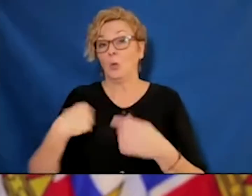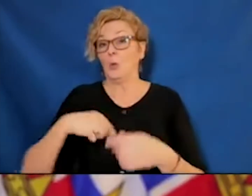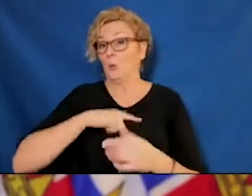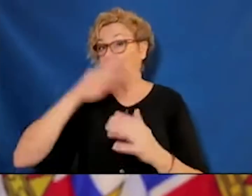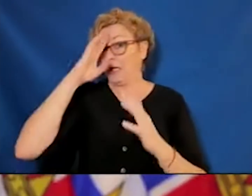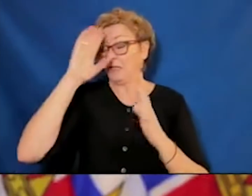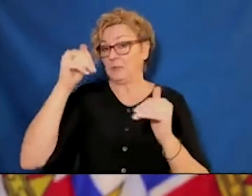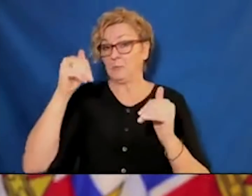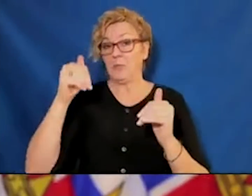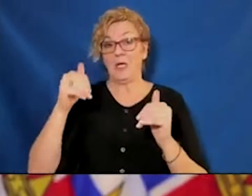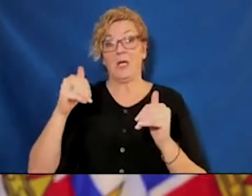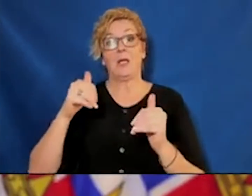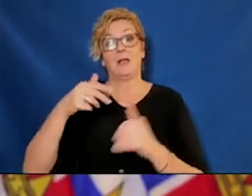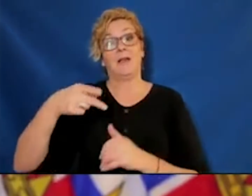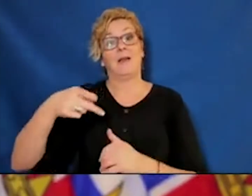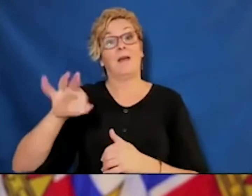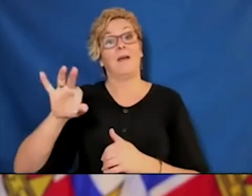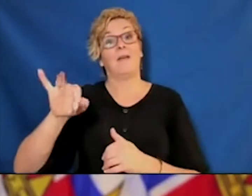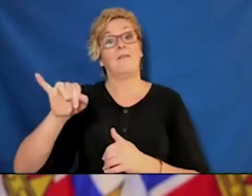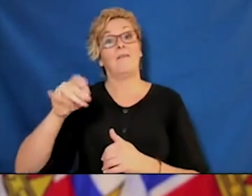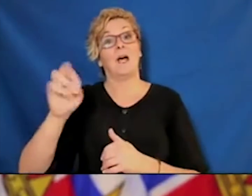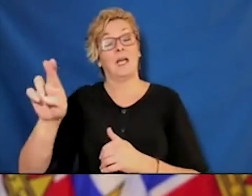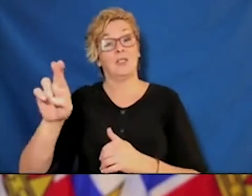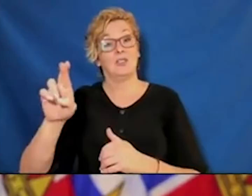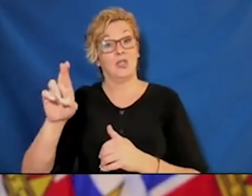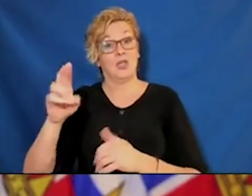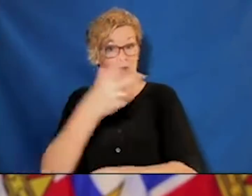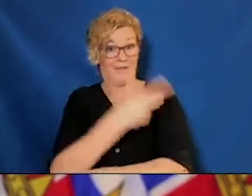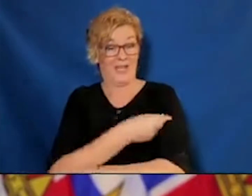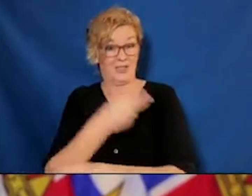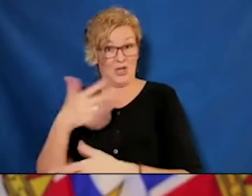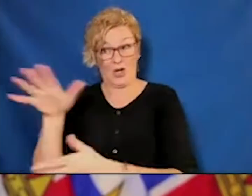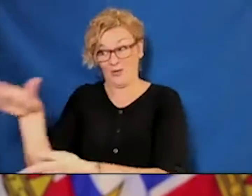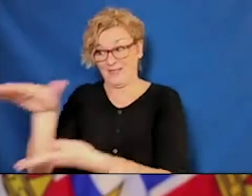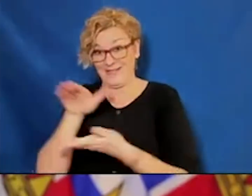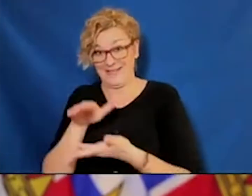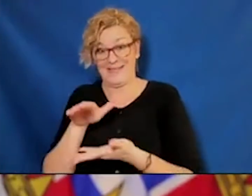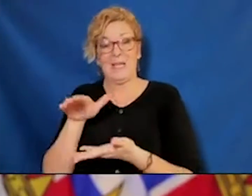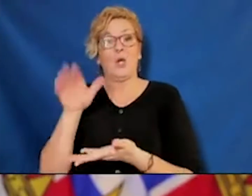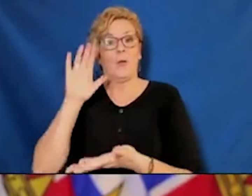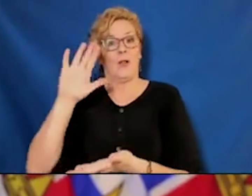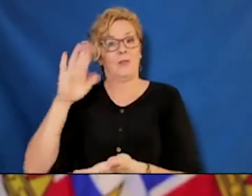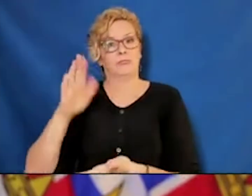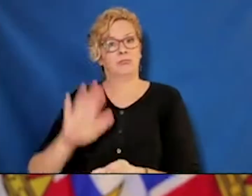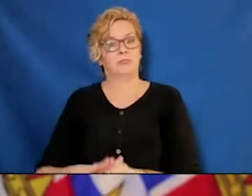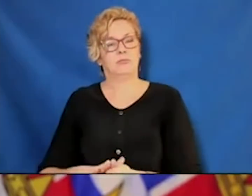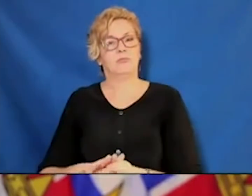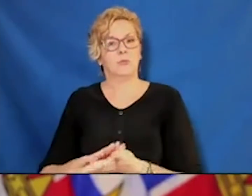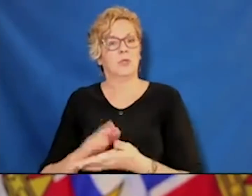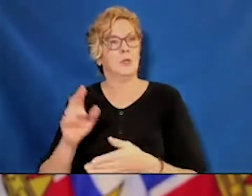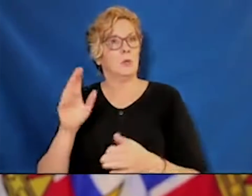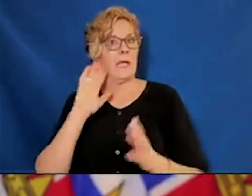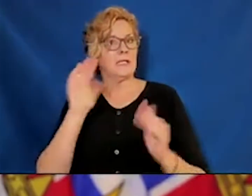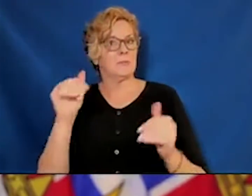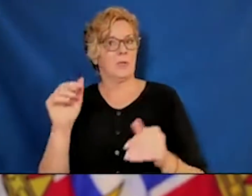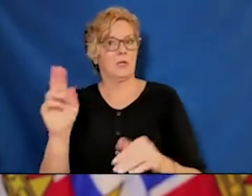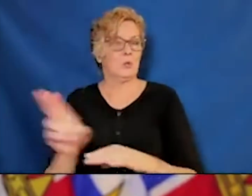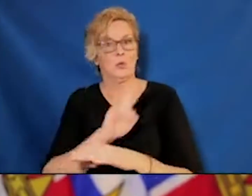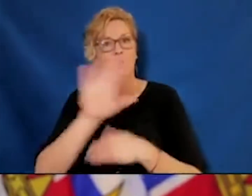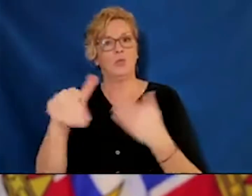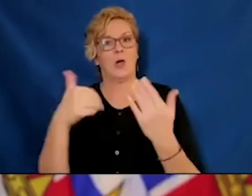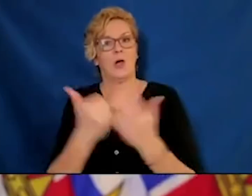the Pfizer vaccine that we have in the province by today, and we are awaiting our supplies to come in the coming